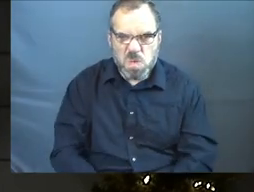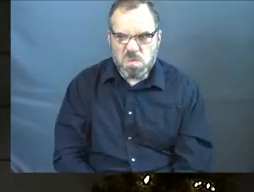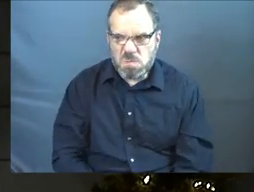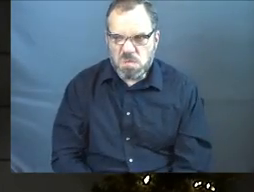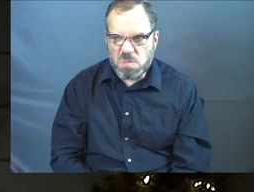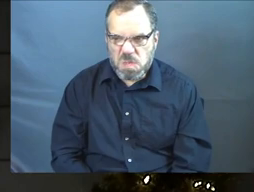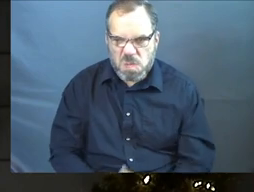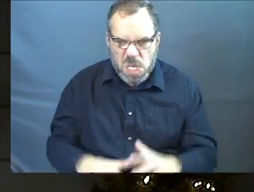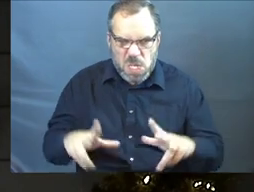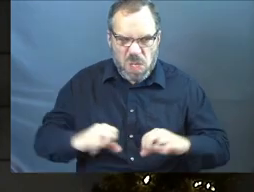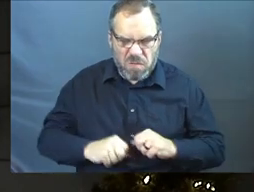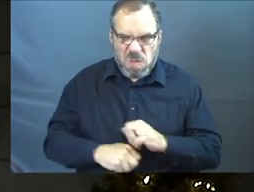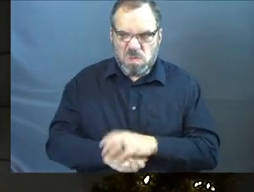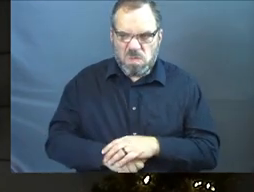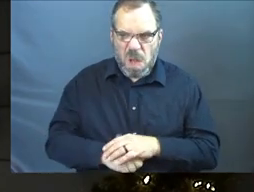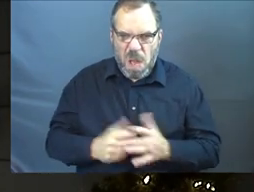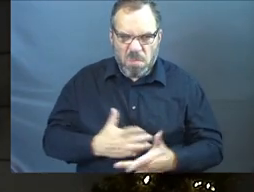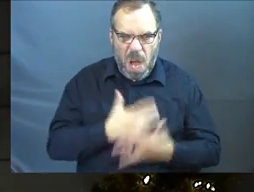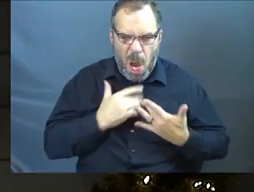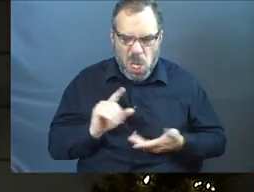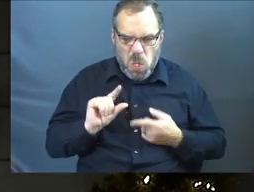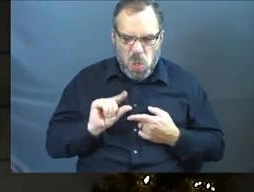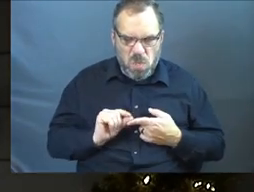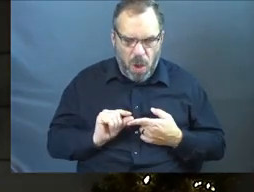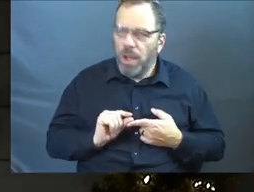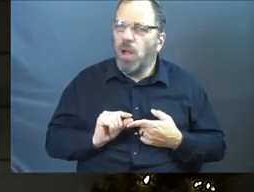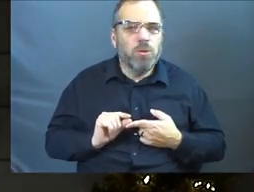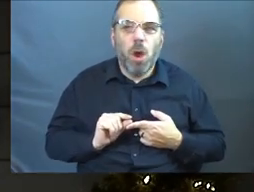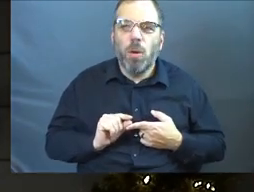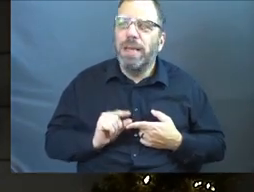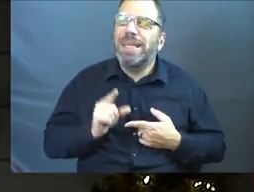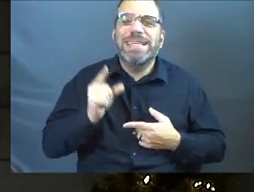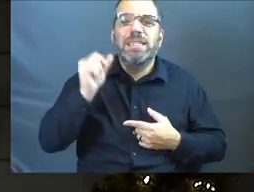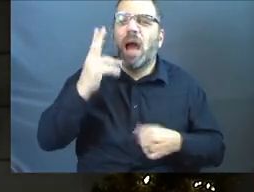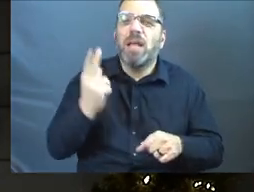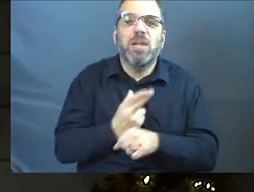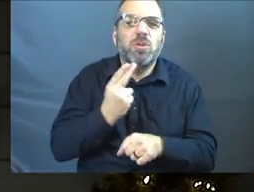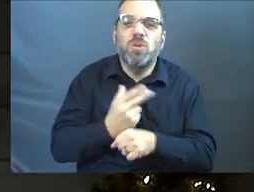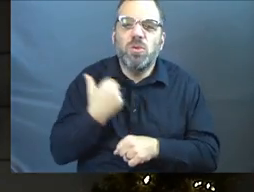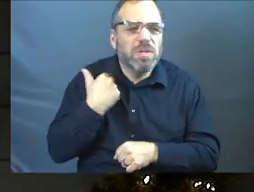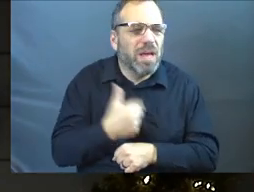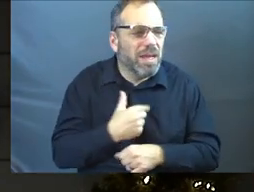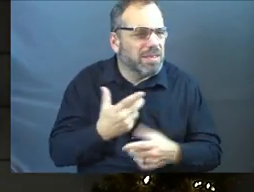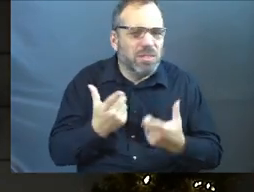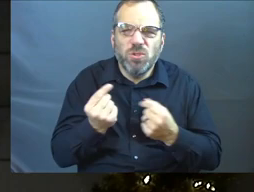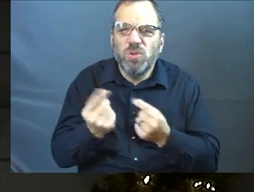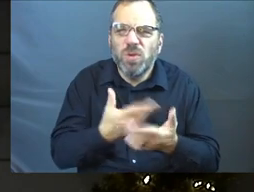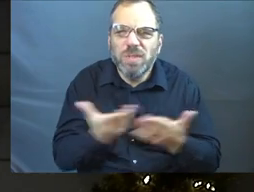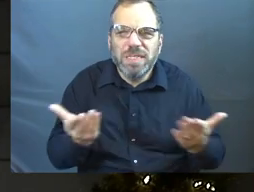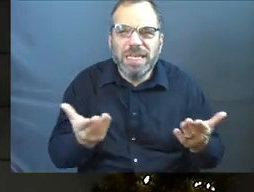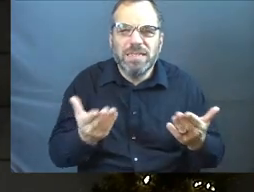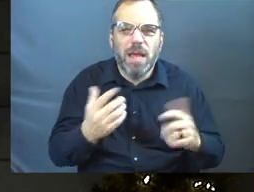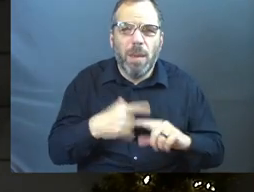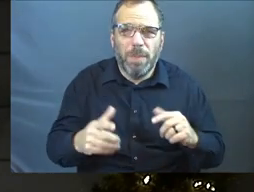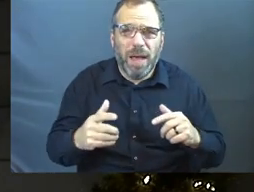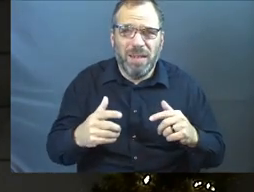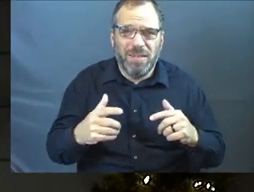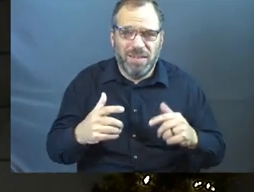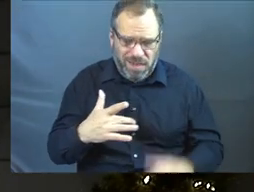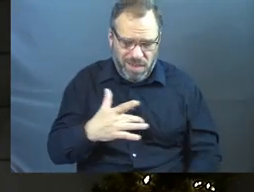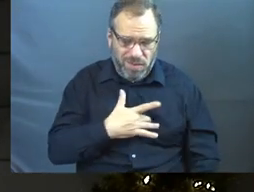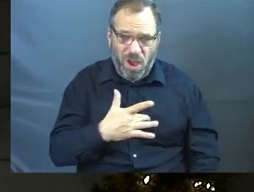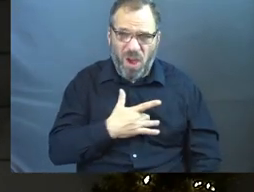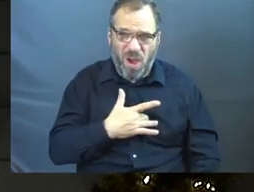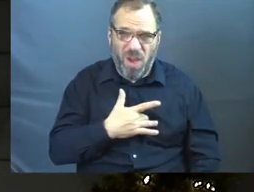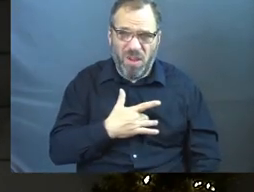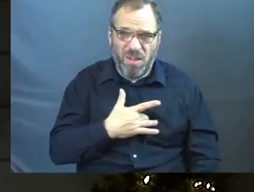traditions, nothing like that. Those things are good, and I believe that God can use those in great ways in our families and in our hearts. But do we have the space in our heart to